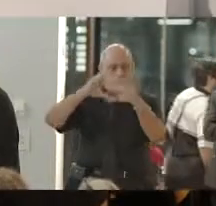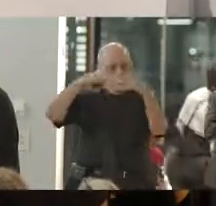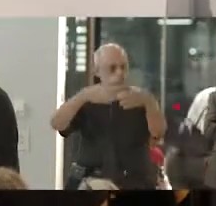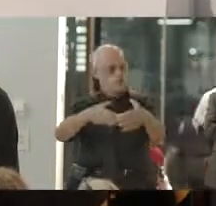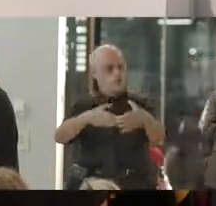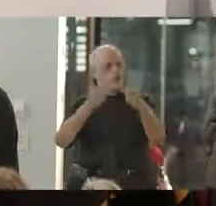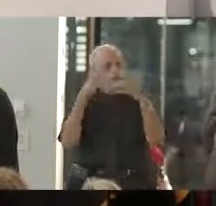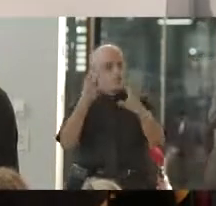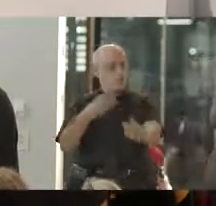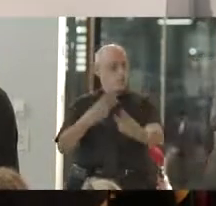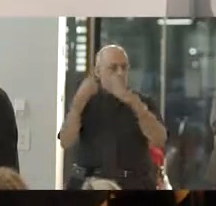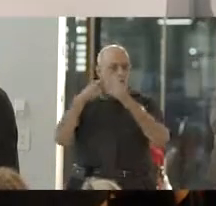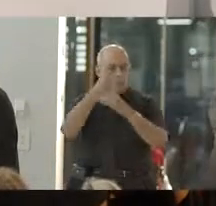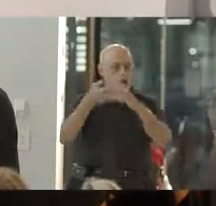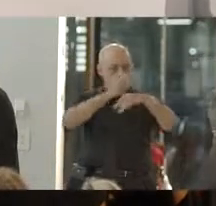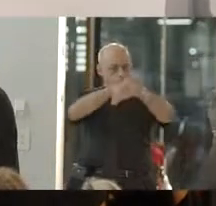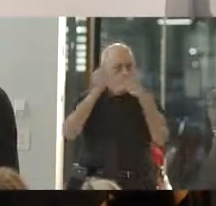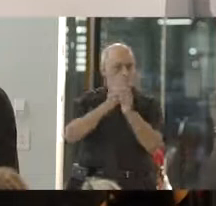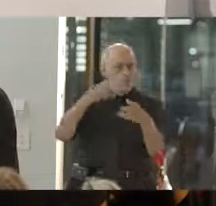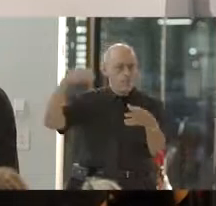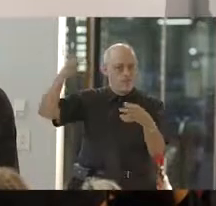art pieces are put here when they have state funding.